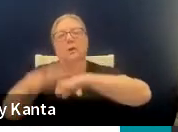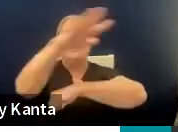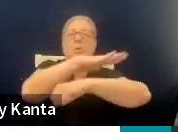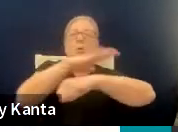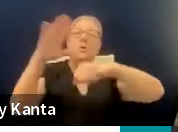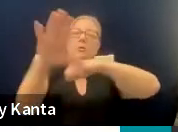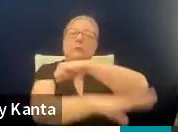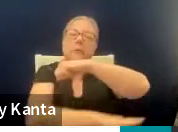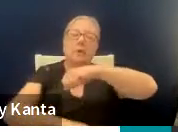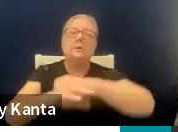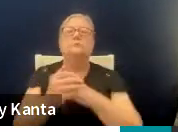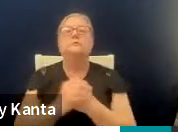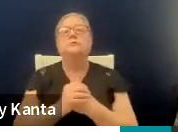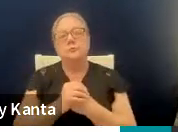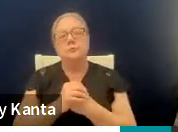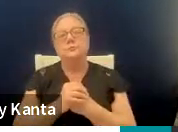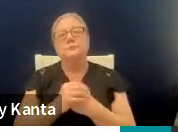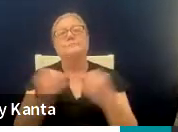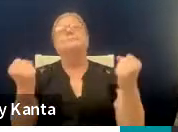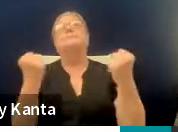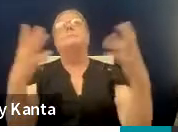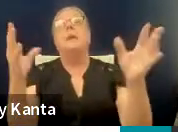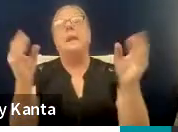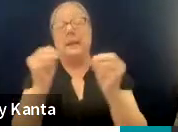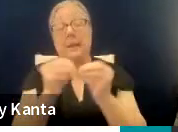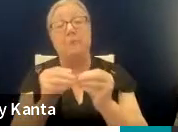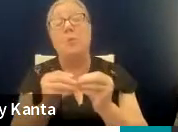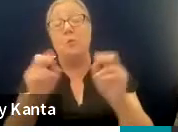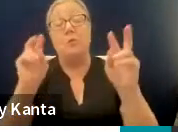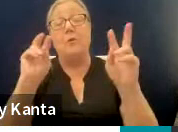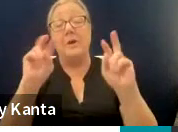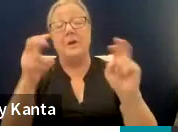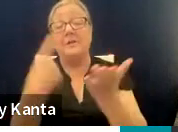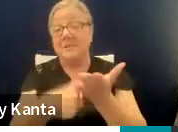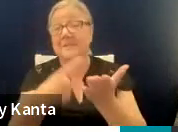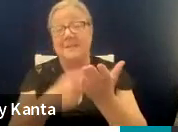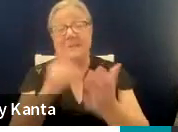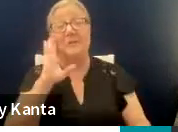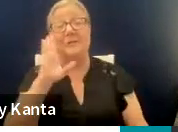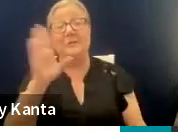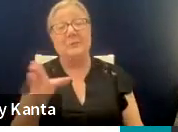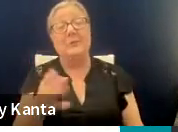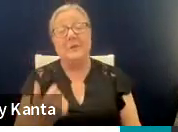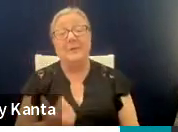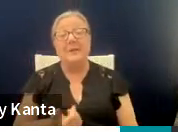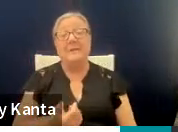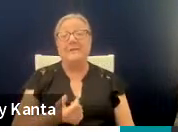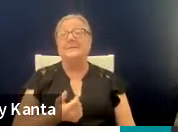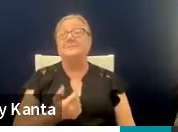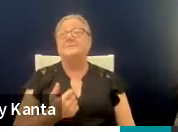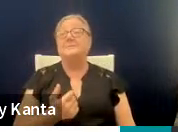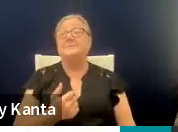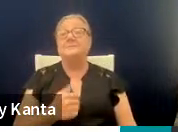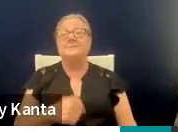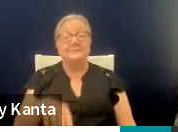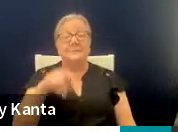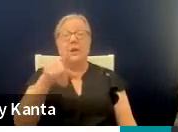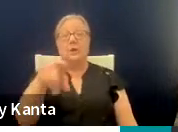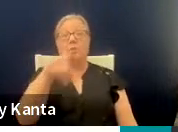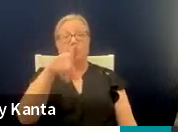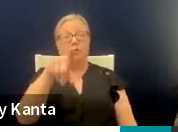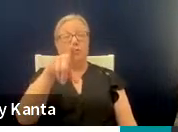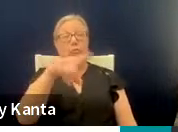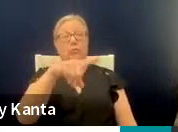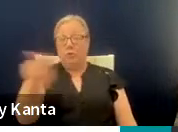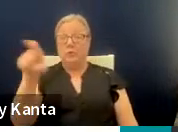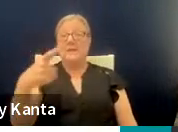come. So don't worry. we're not just saying tell us now or forever hold your peace.